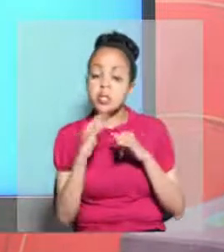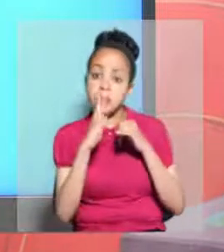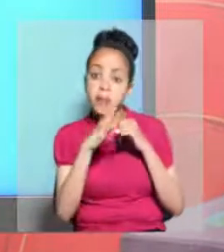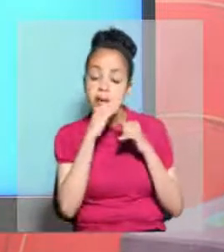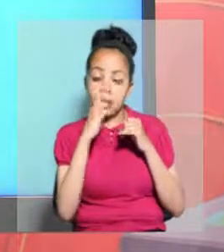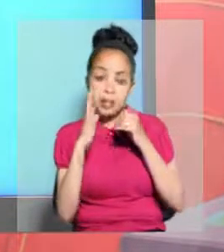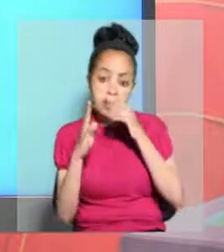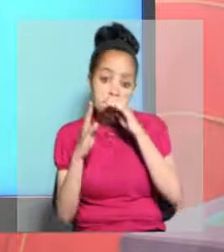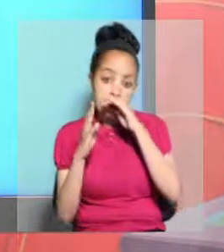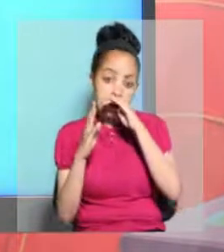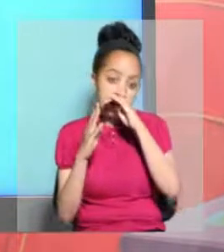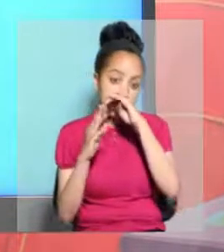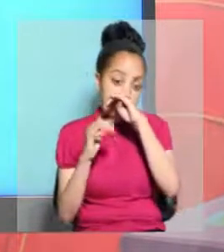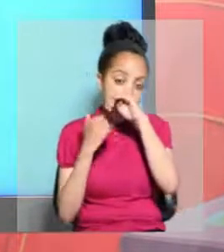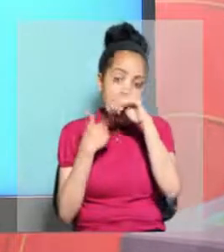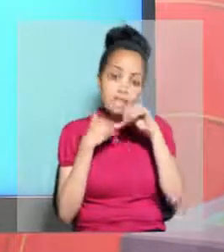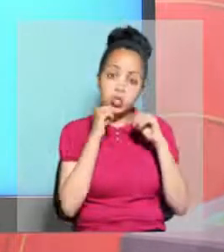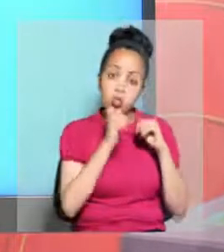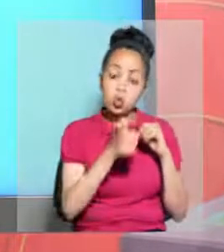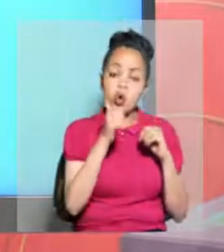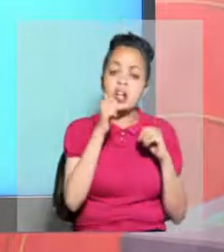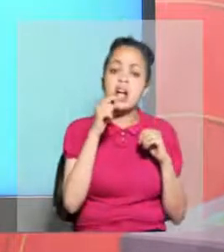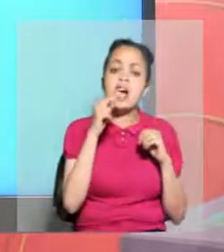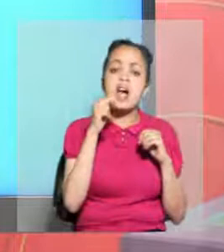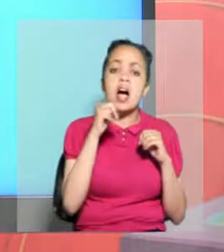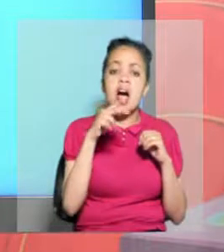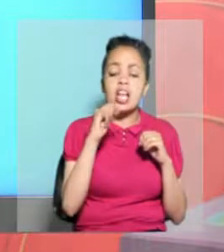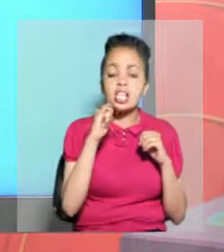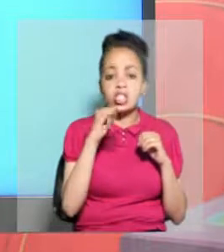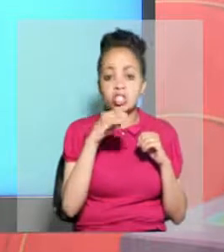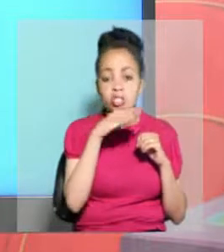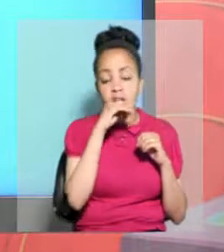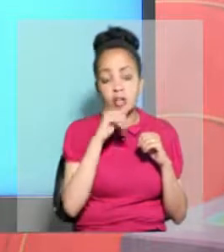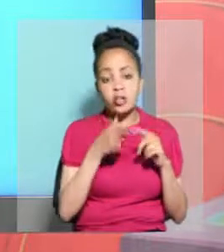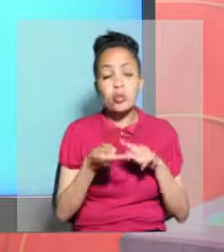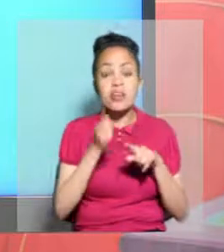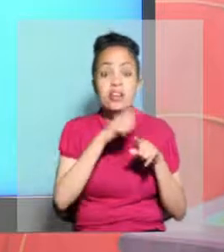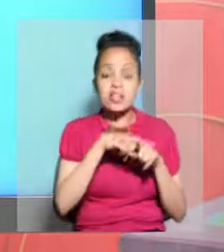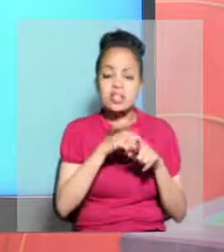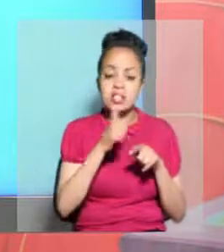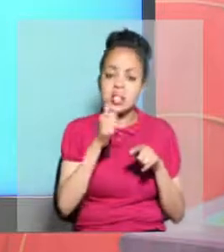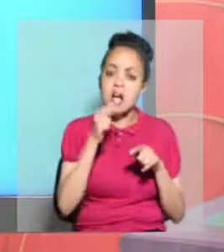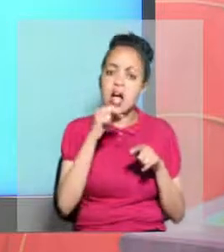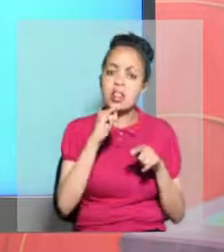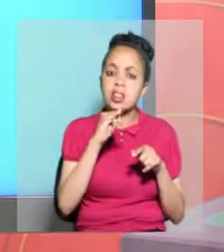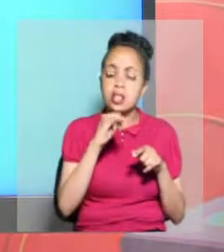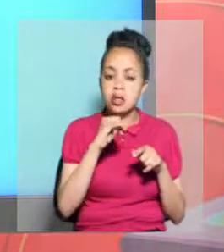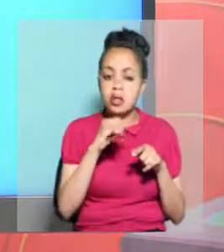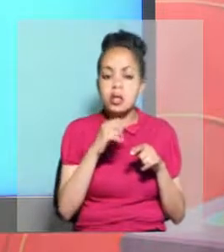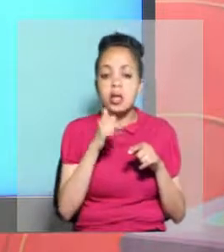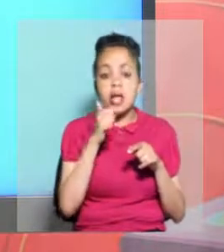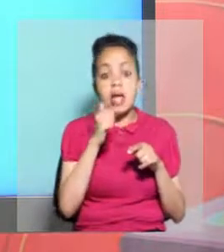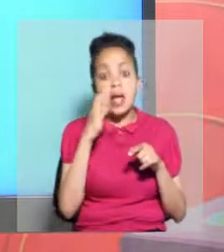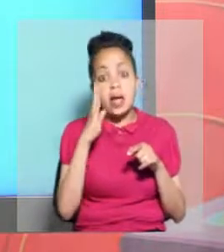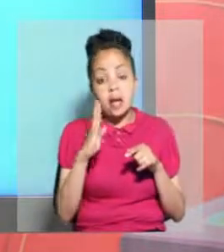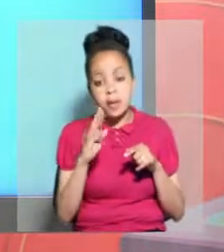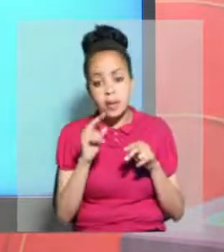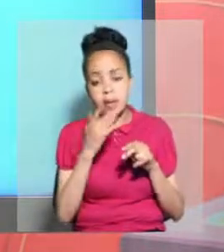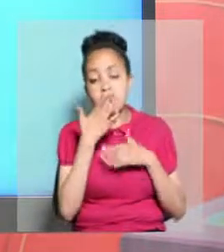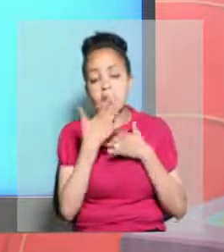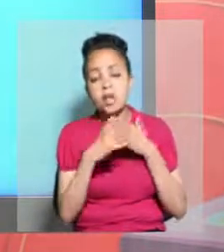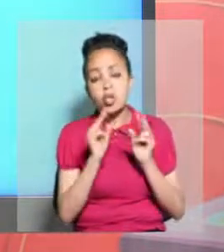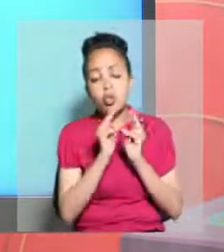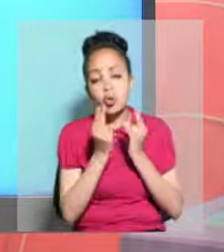P, it is own antigen and reverse A antibody. Where AB blood group can have,